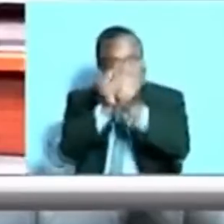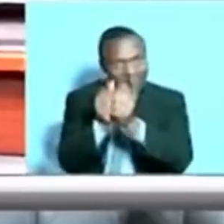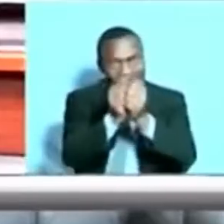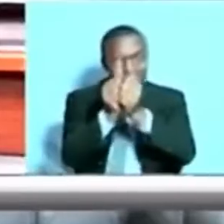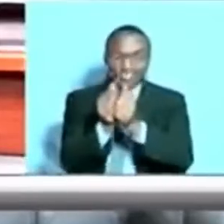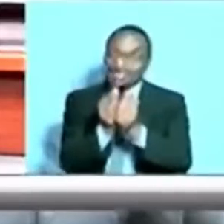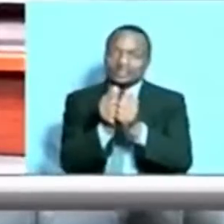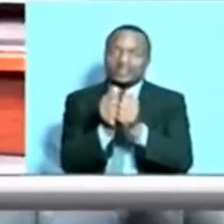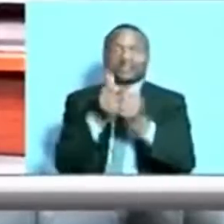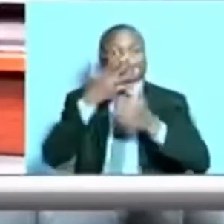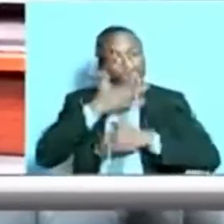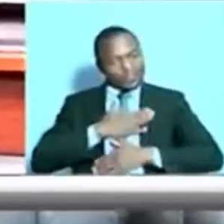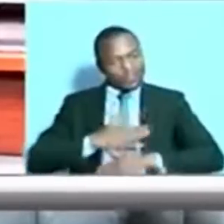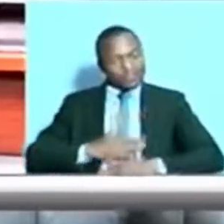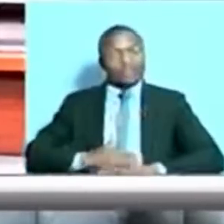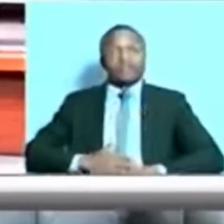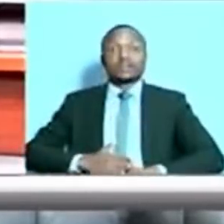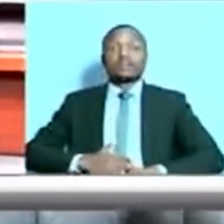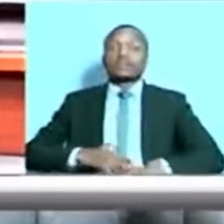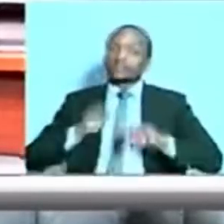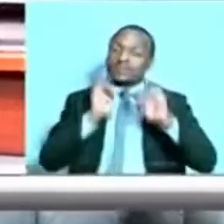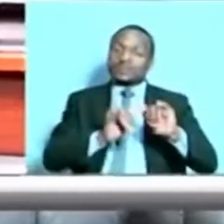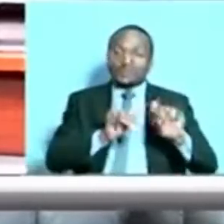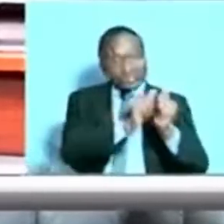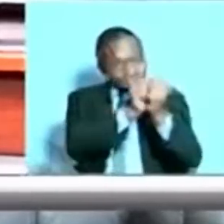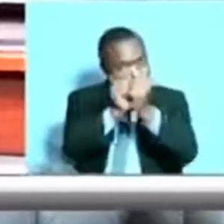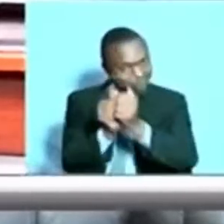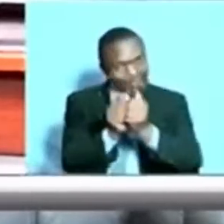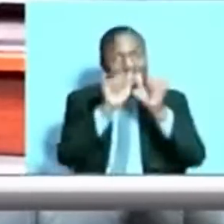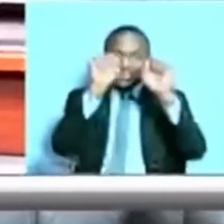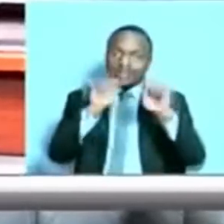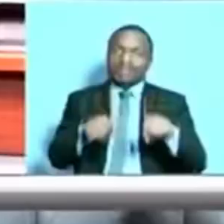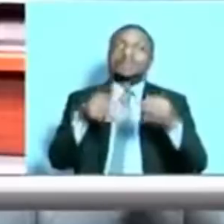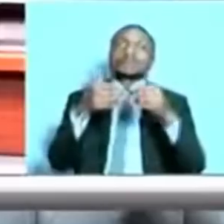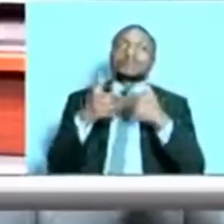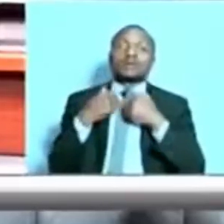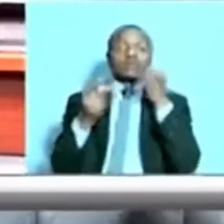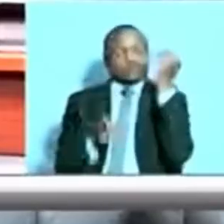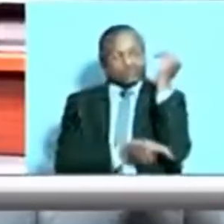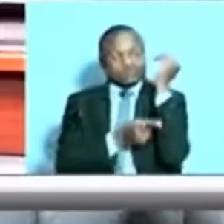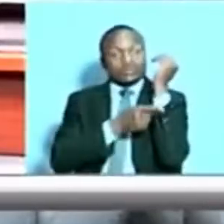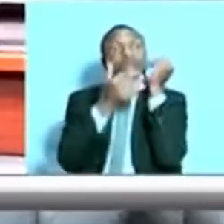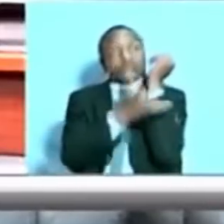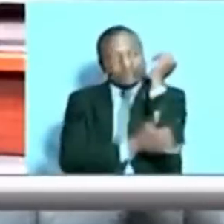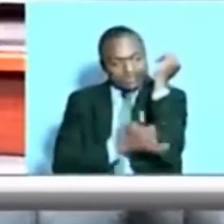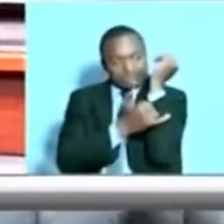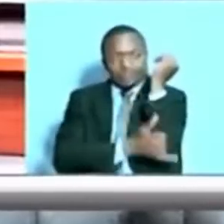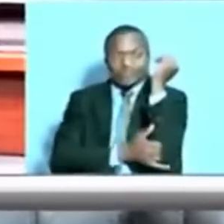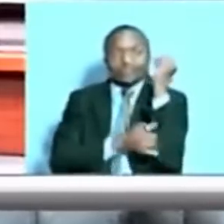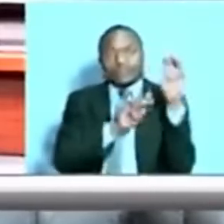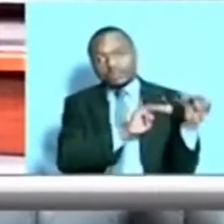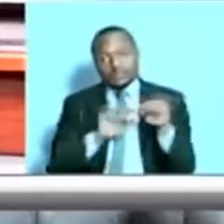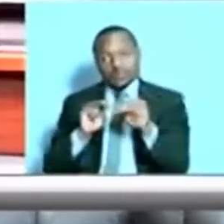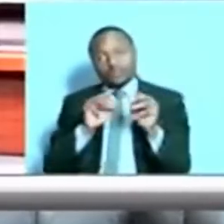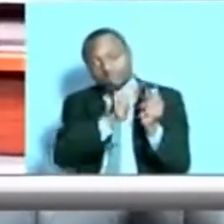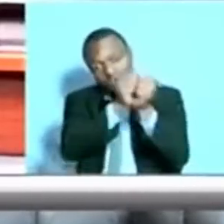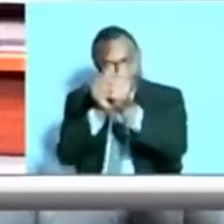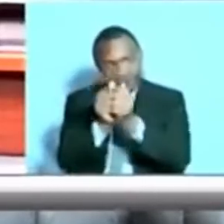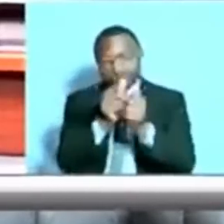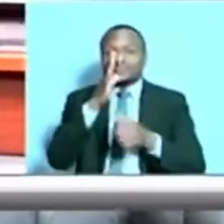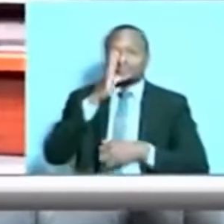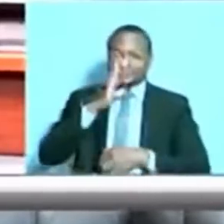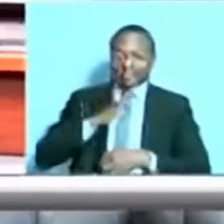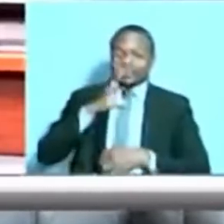in harmony, coexistence, and then we can have development in this country as we move together.